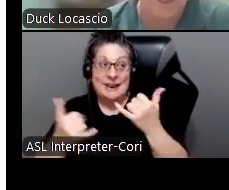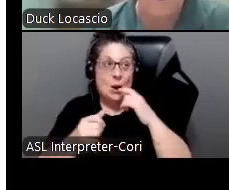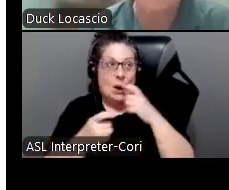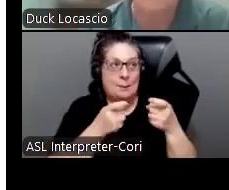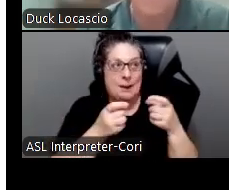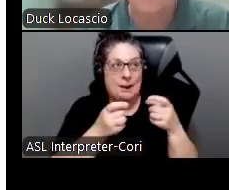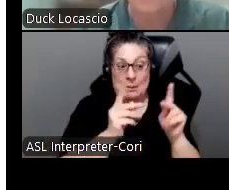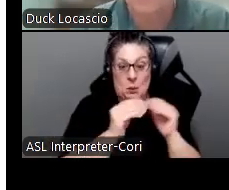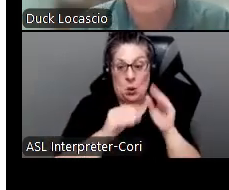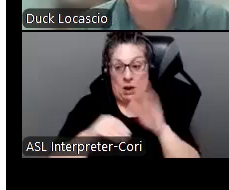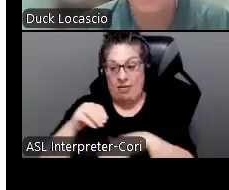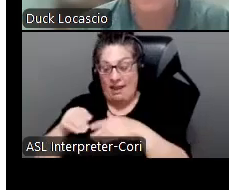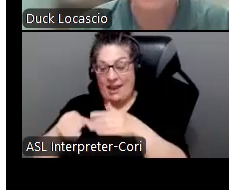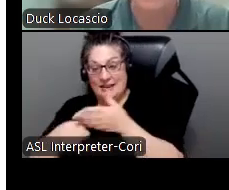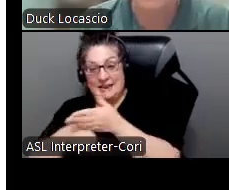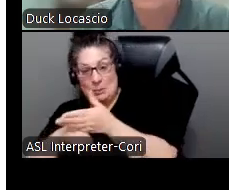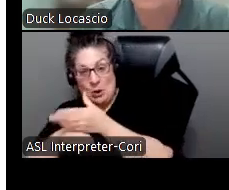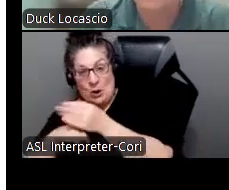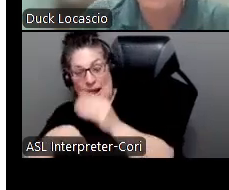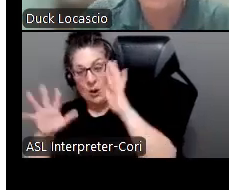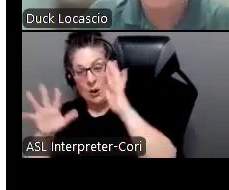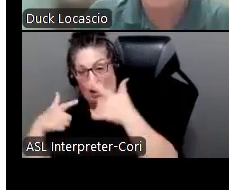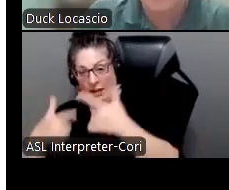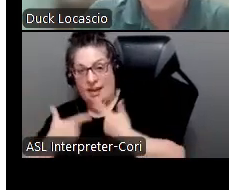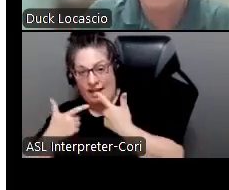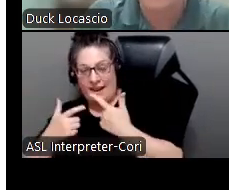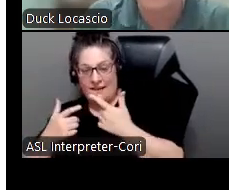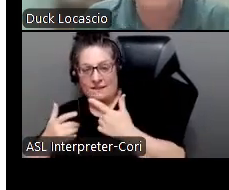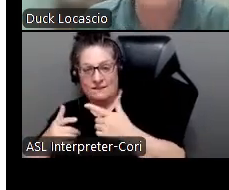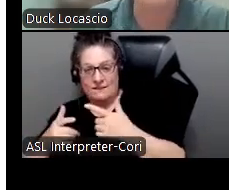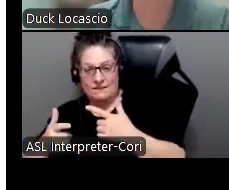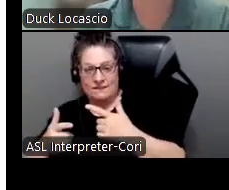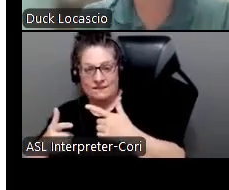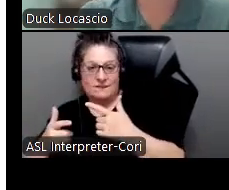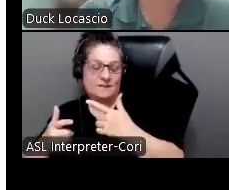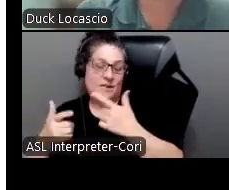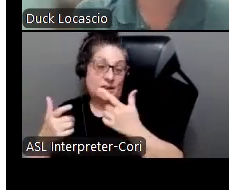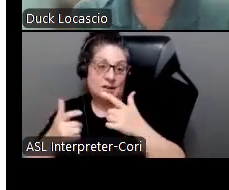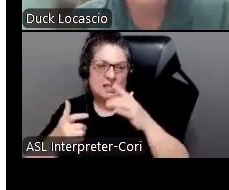and wildlife habitat. So that's kind of my story.